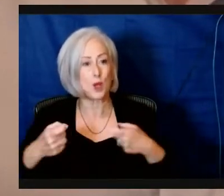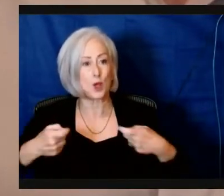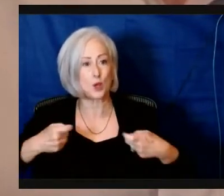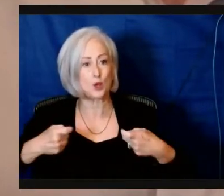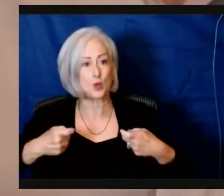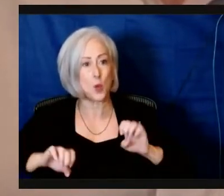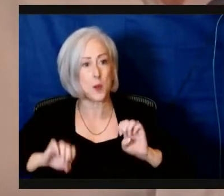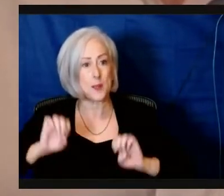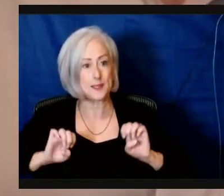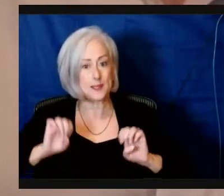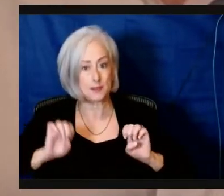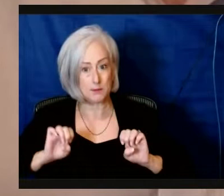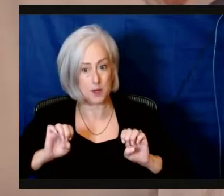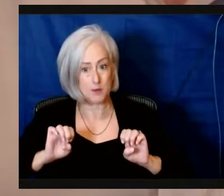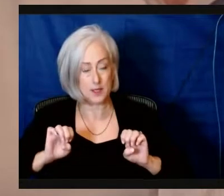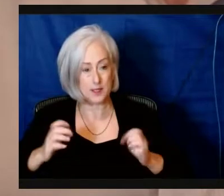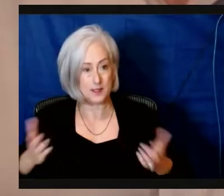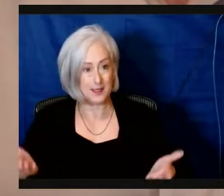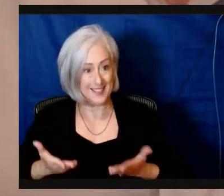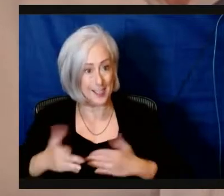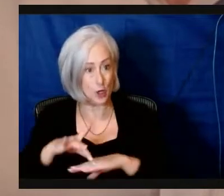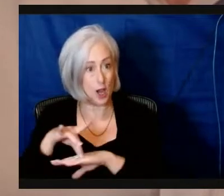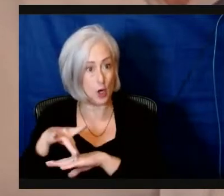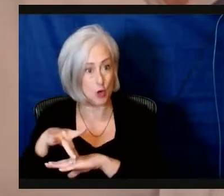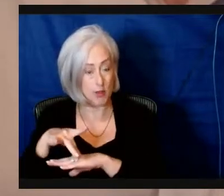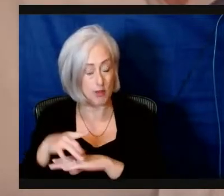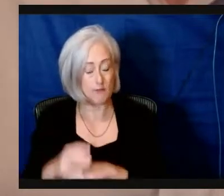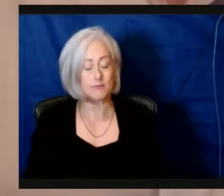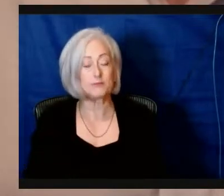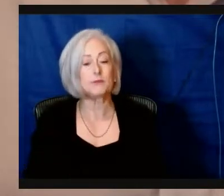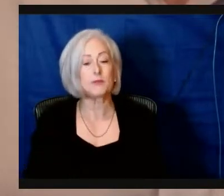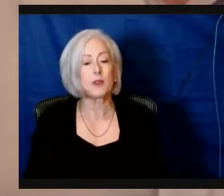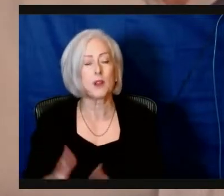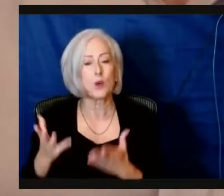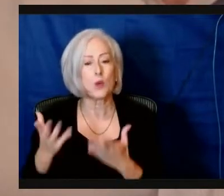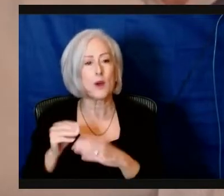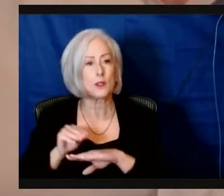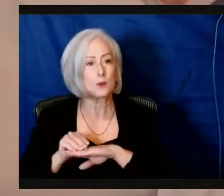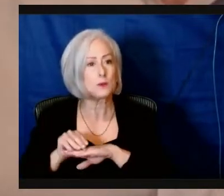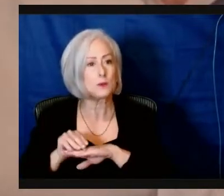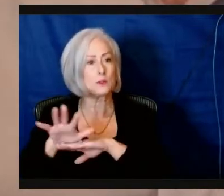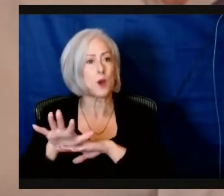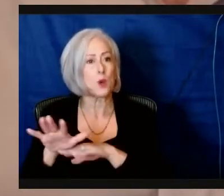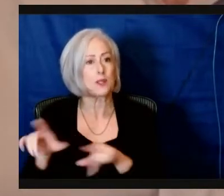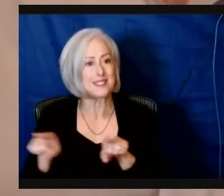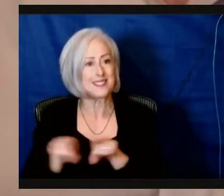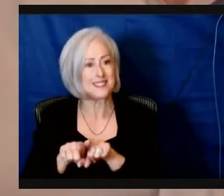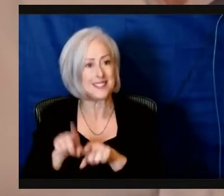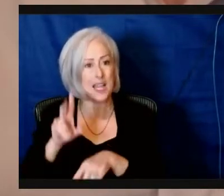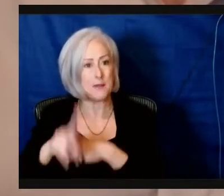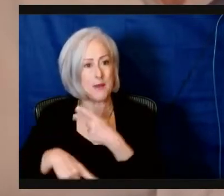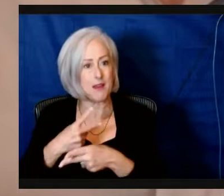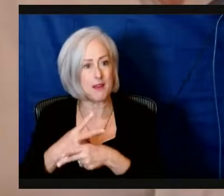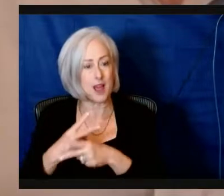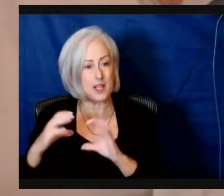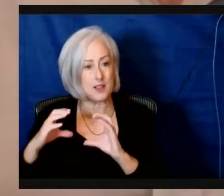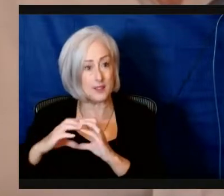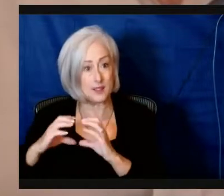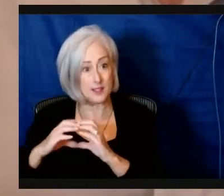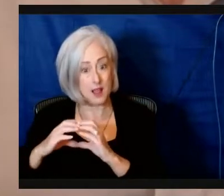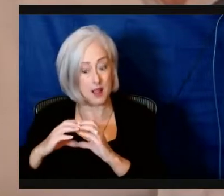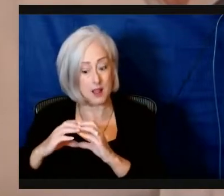been performing here on Earth. So we wanted to expose the same cell types, those cells containing beta-arrestin and those